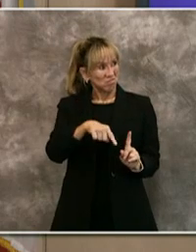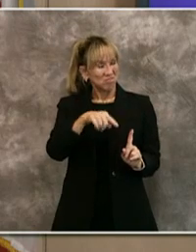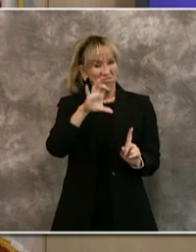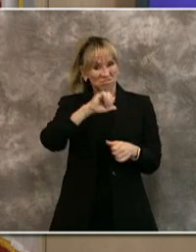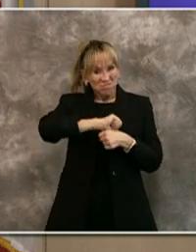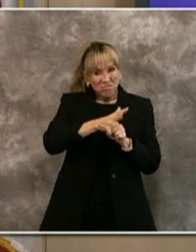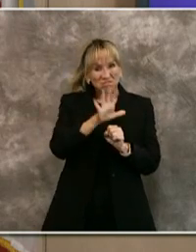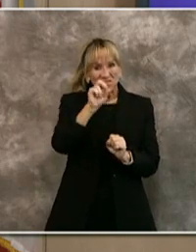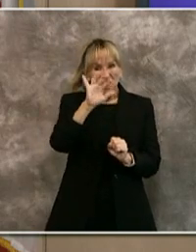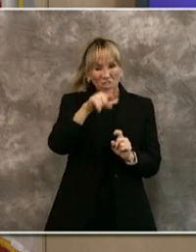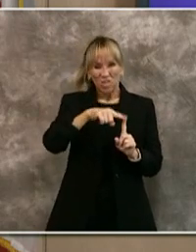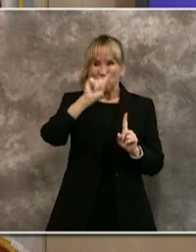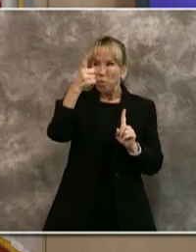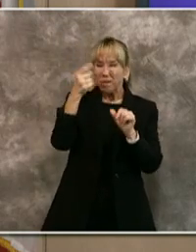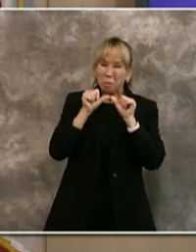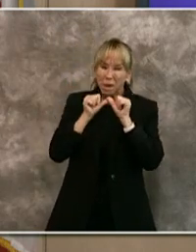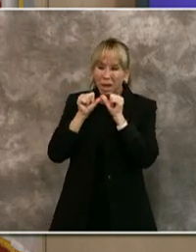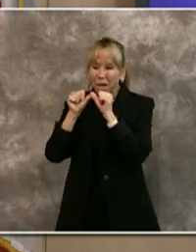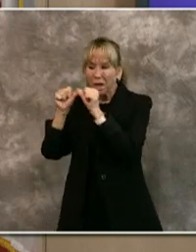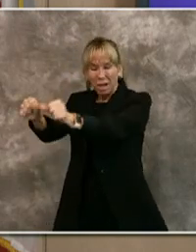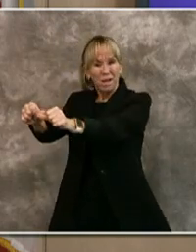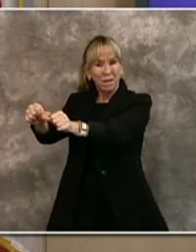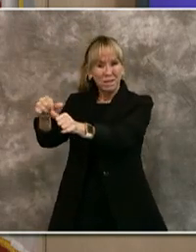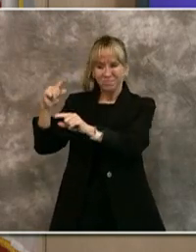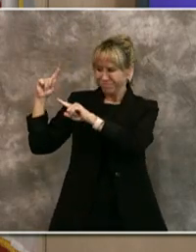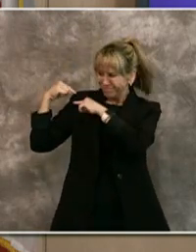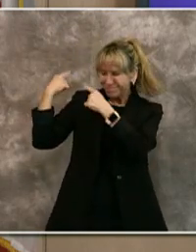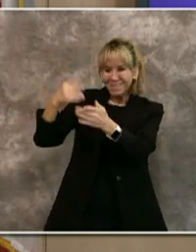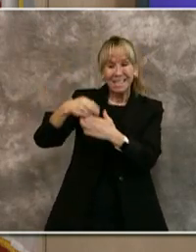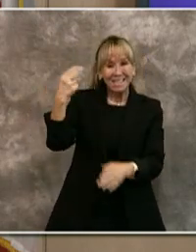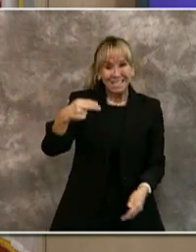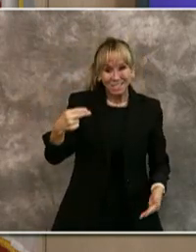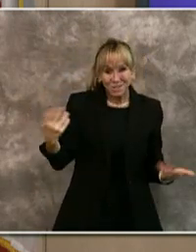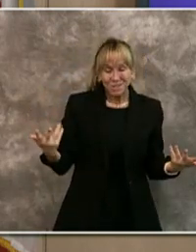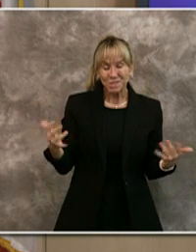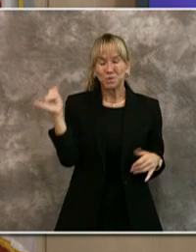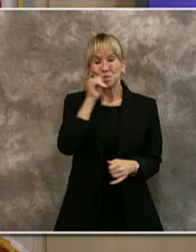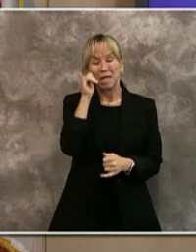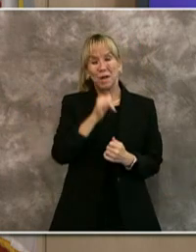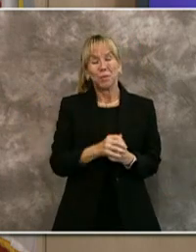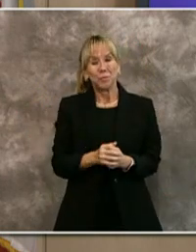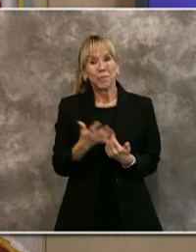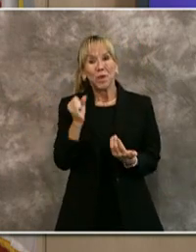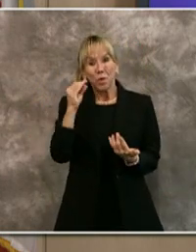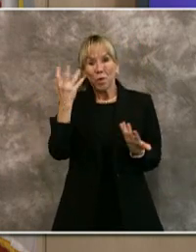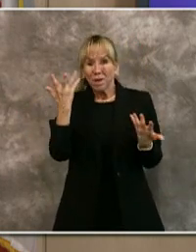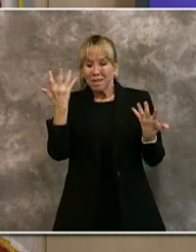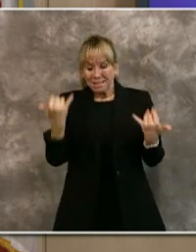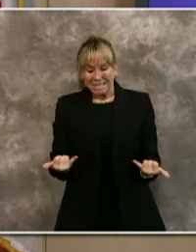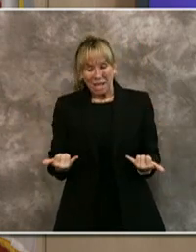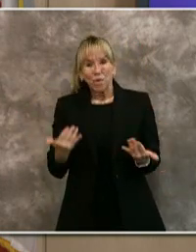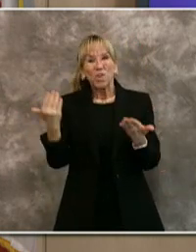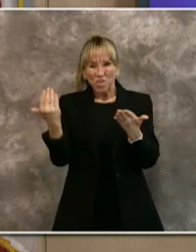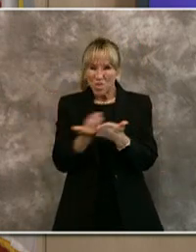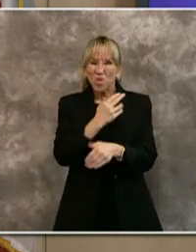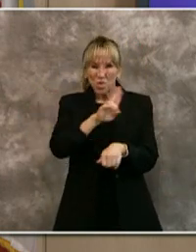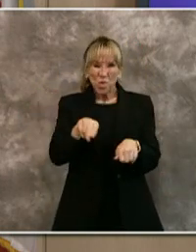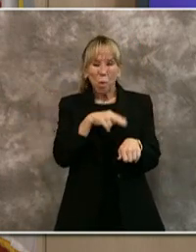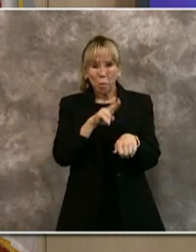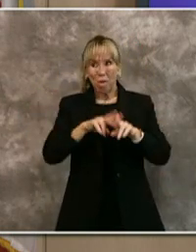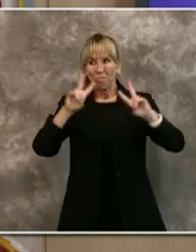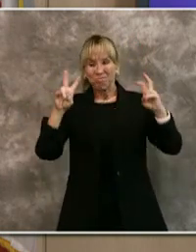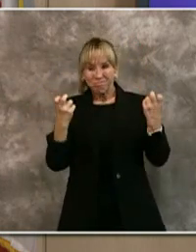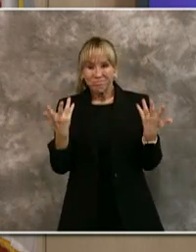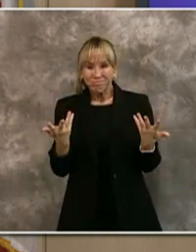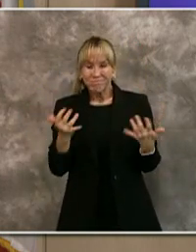facing. Folks, this is a new normal for now. This whole